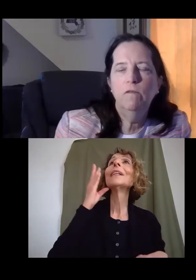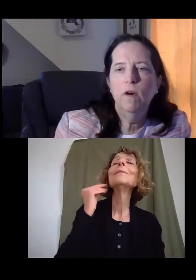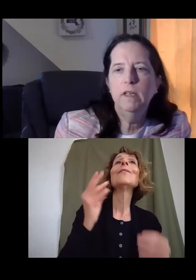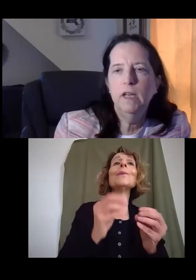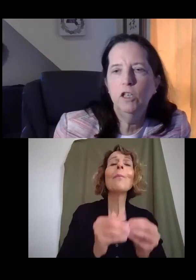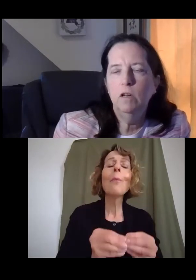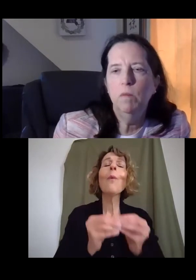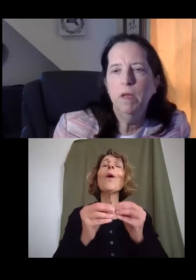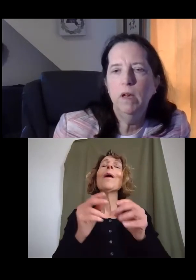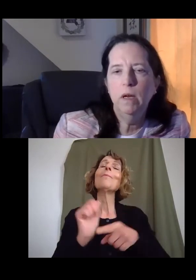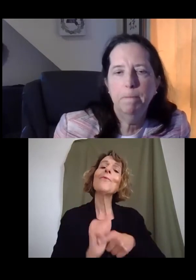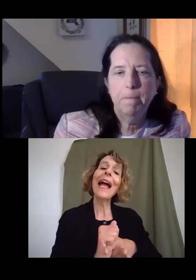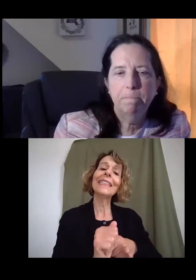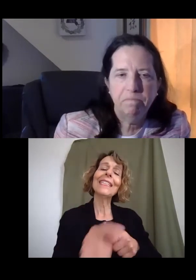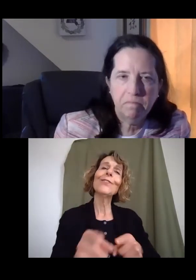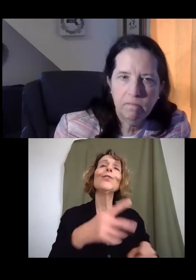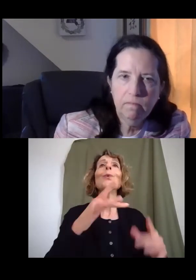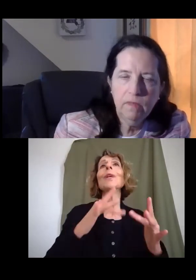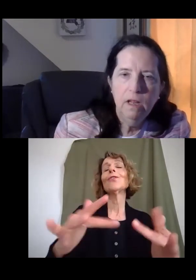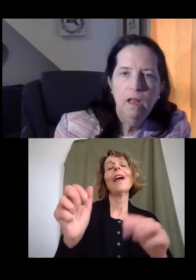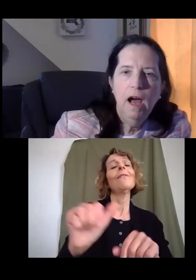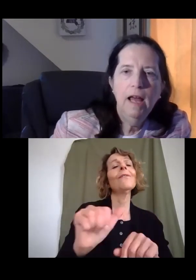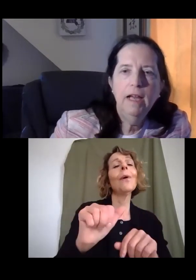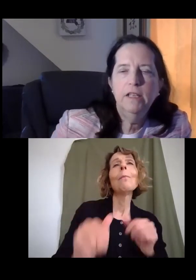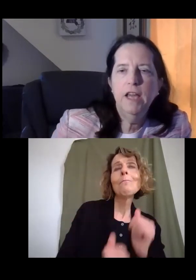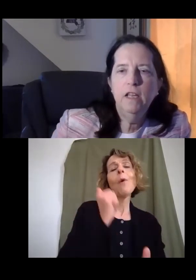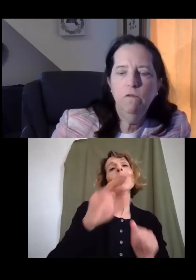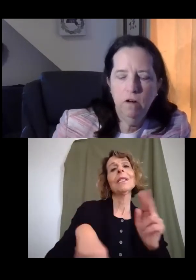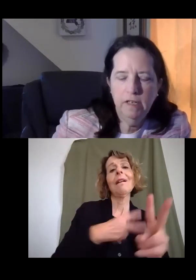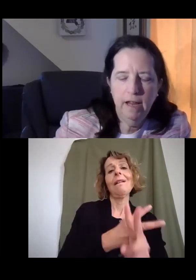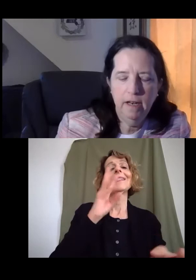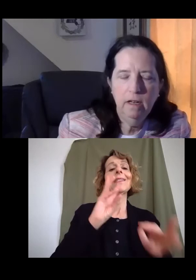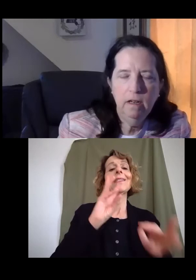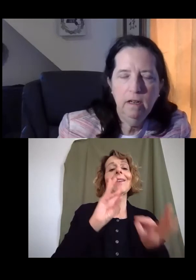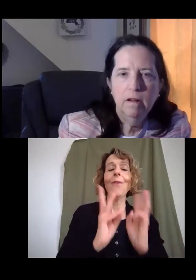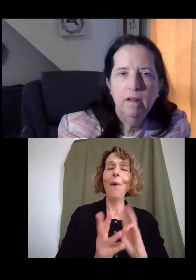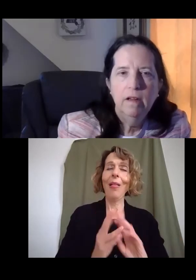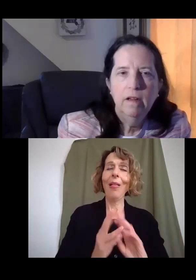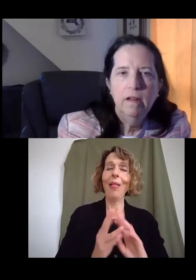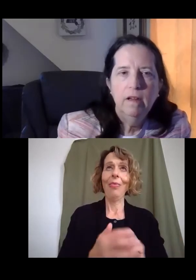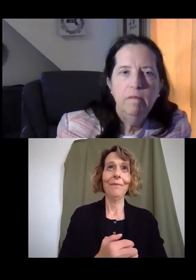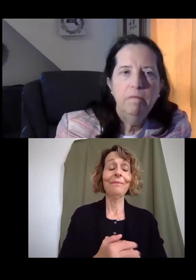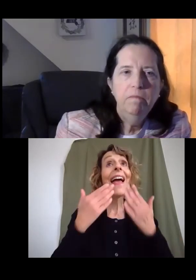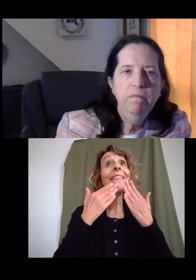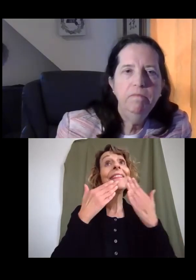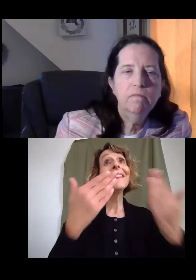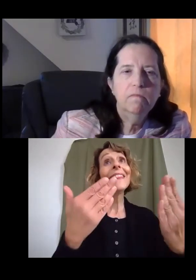expectations of orientation and mobility. I'd like to thank you for attending.